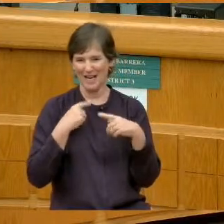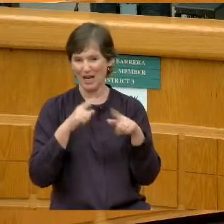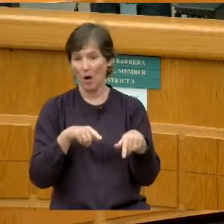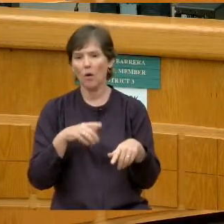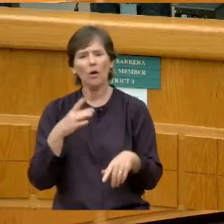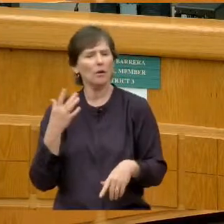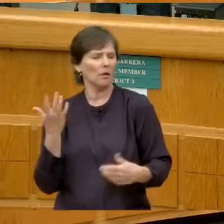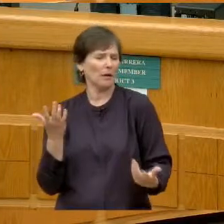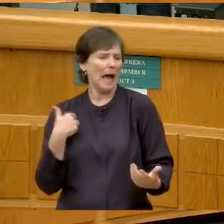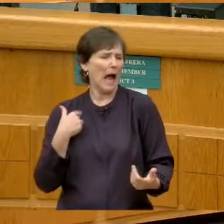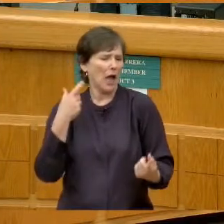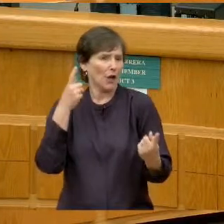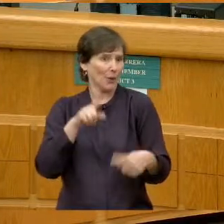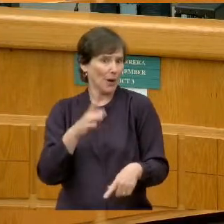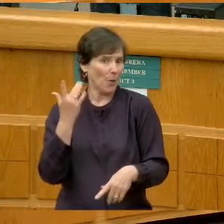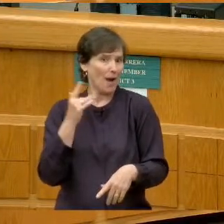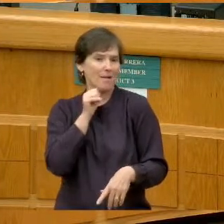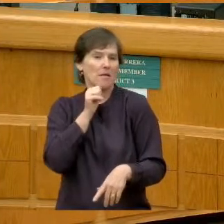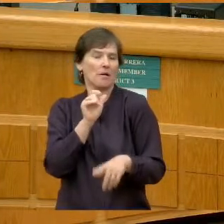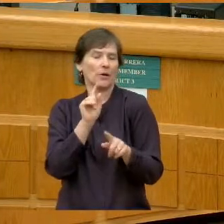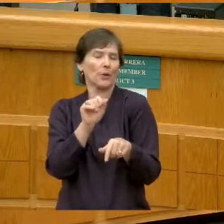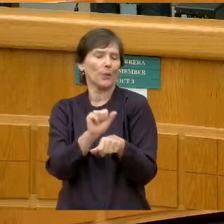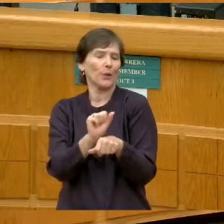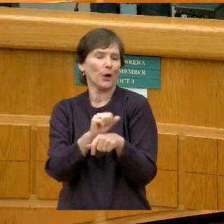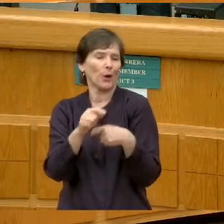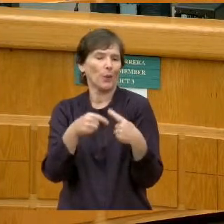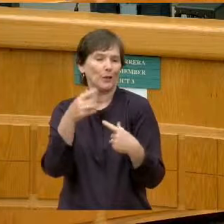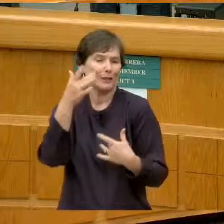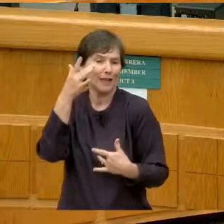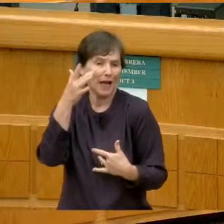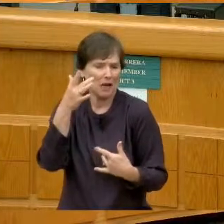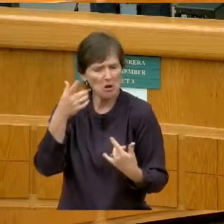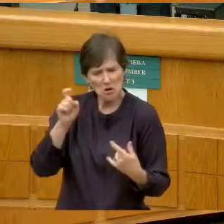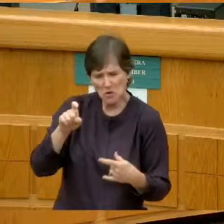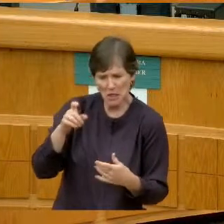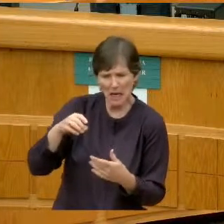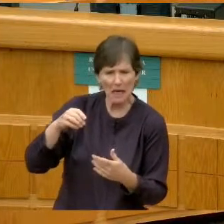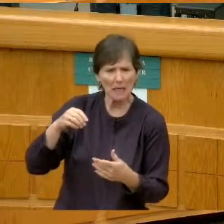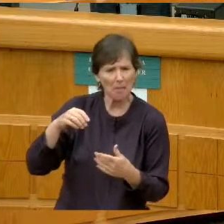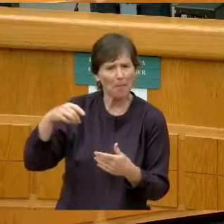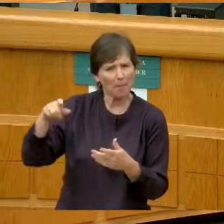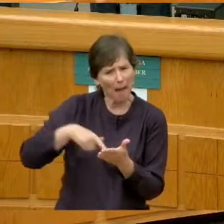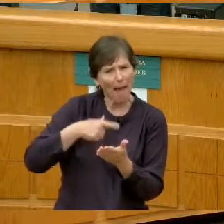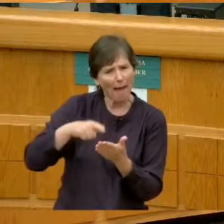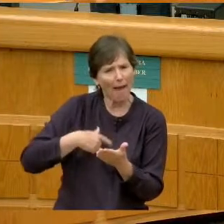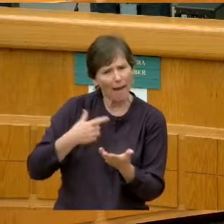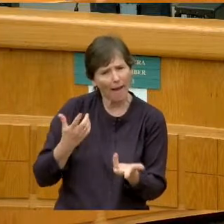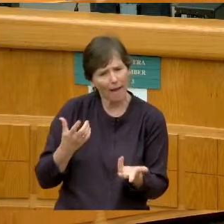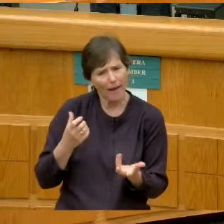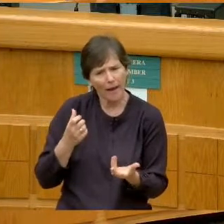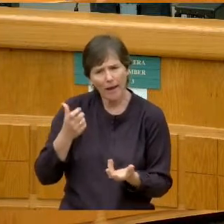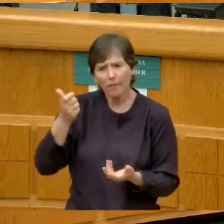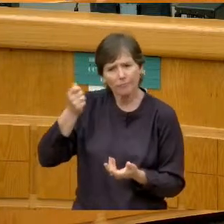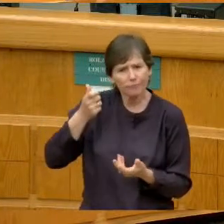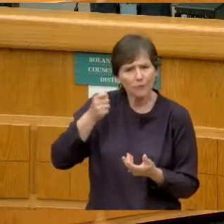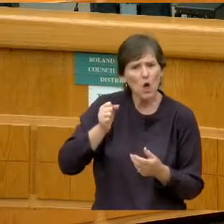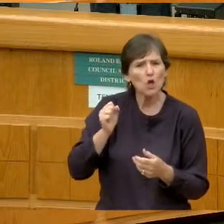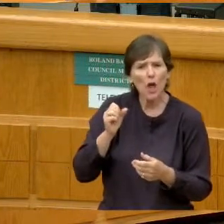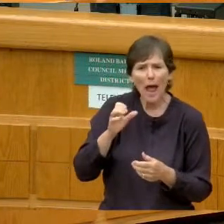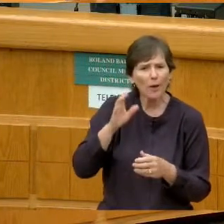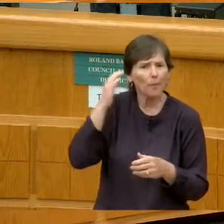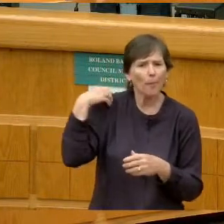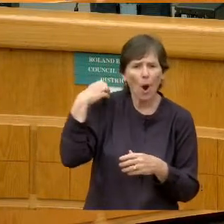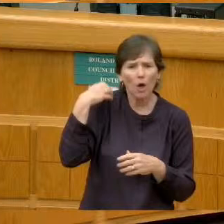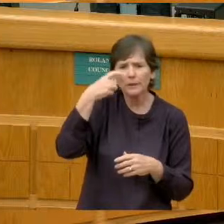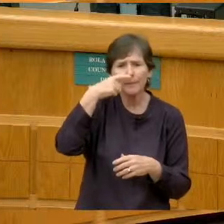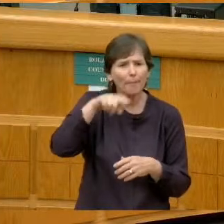you're sick? You still need a paycheck, and your boss didn't seem to mind if you went to work sick. If he doesn't mind and you